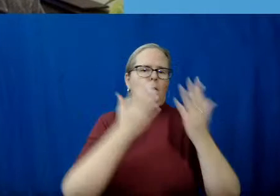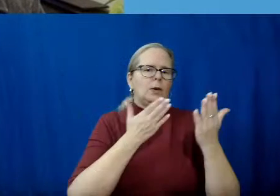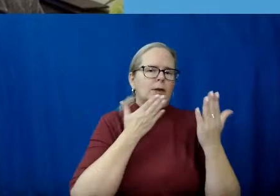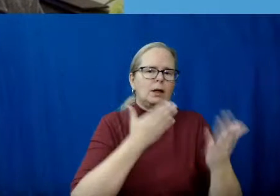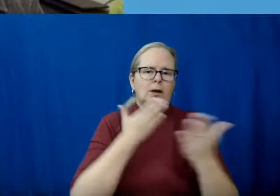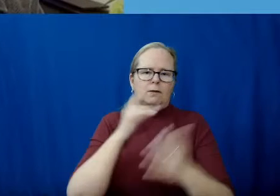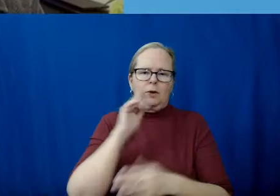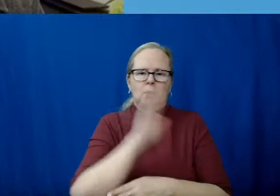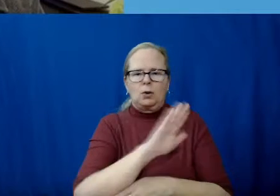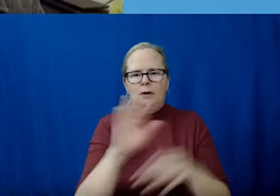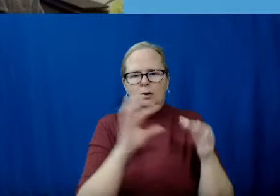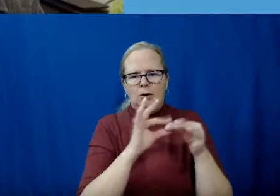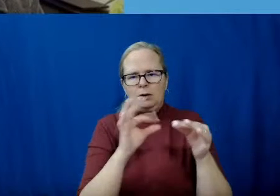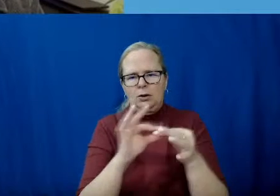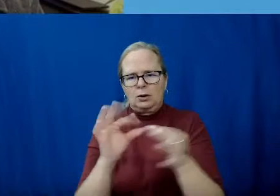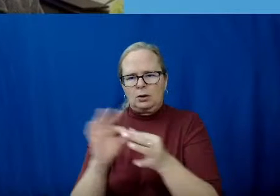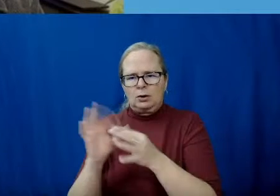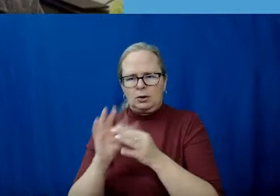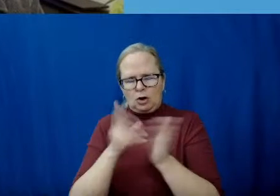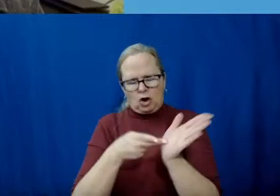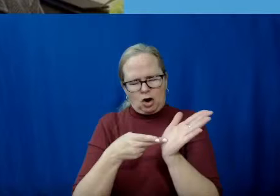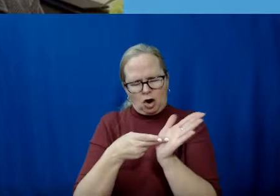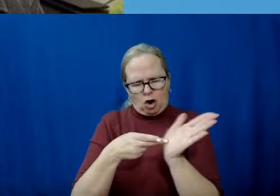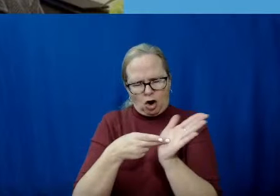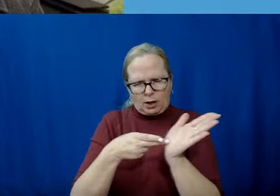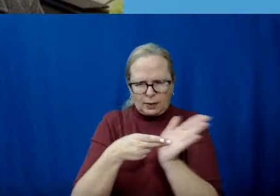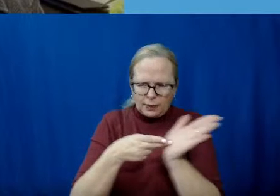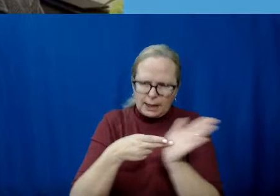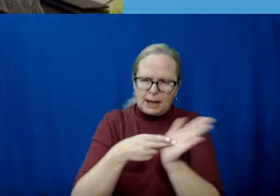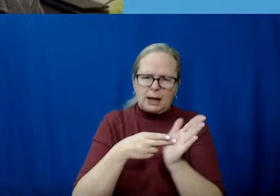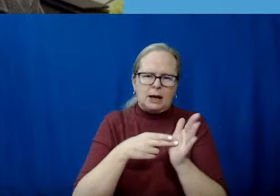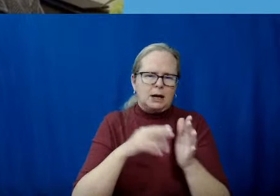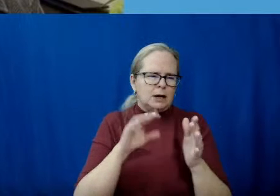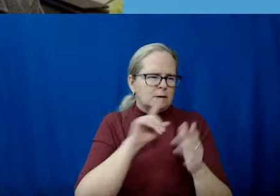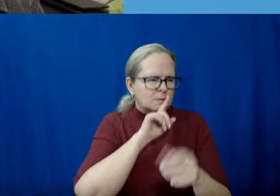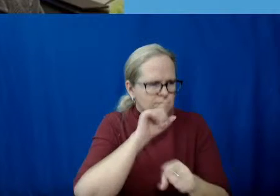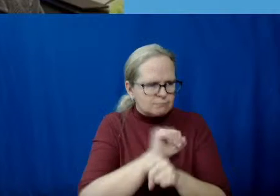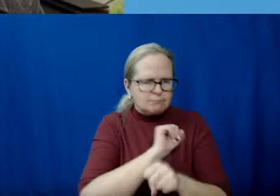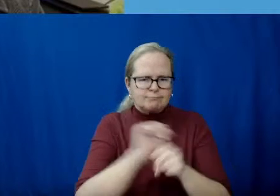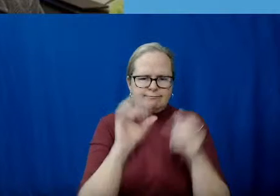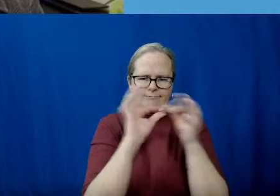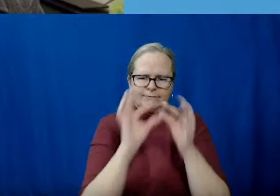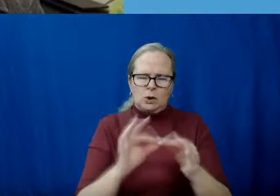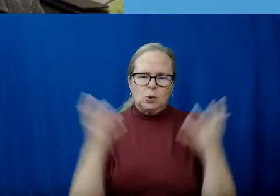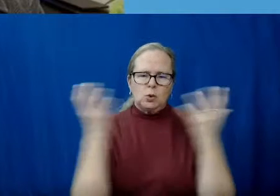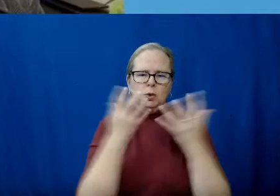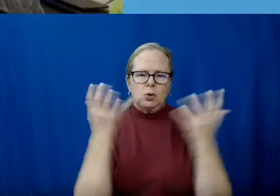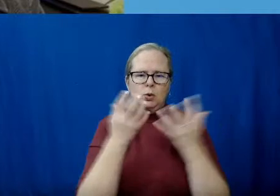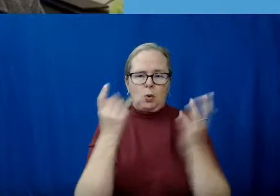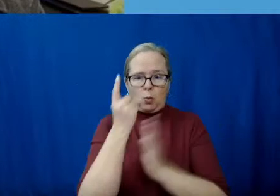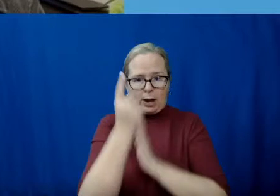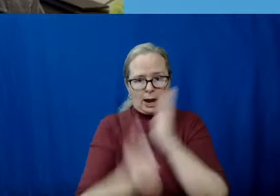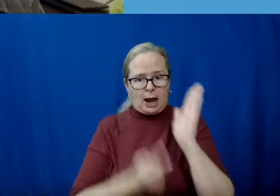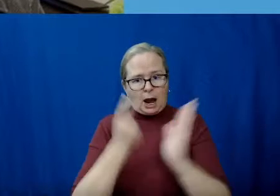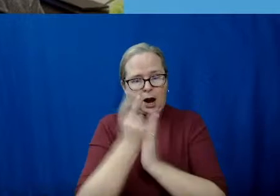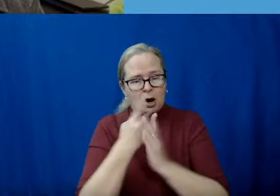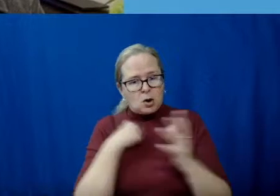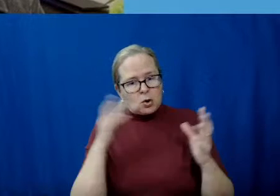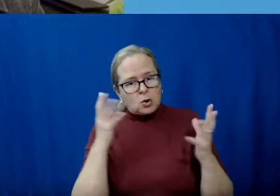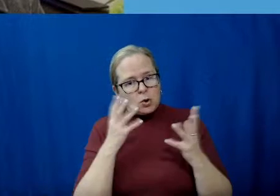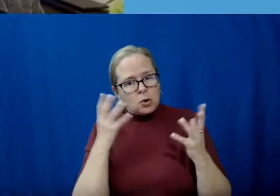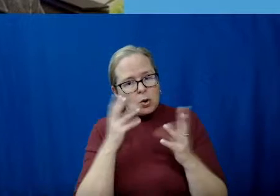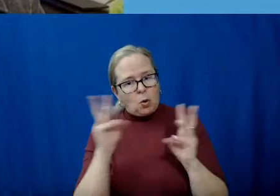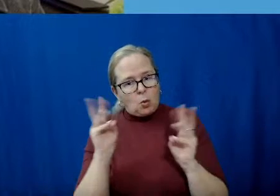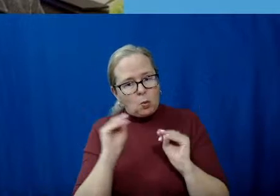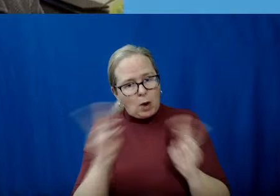fast hour-long through a very long 20 months in Alberta. We will be back tomorrow with